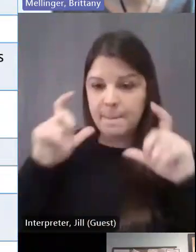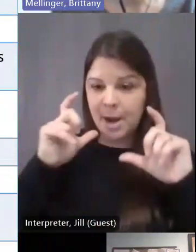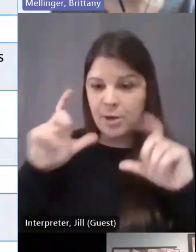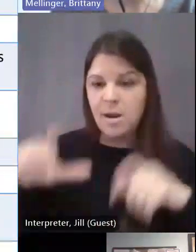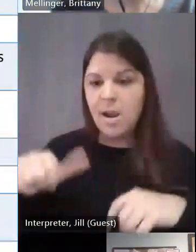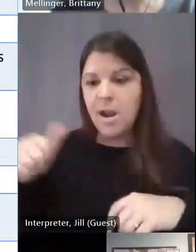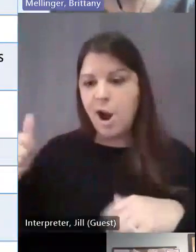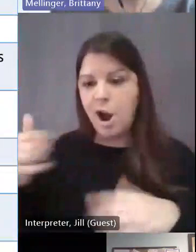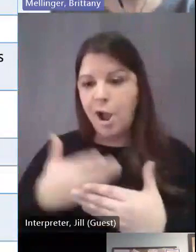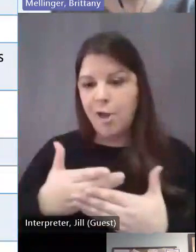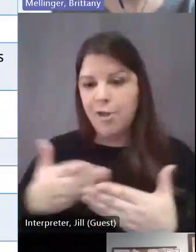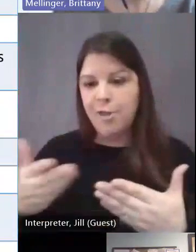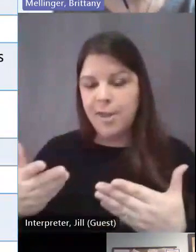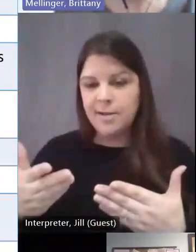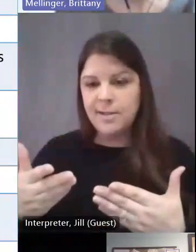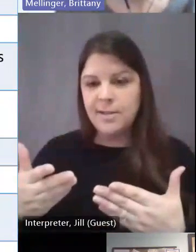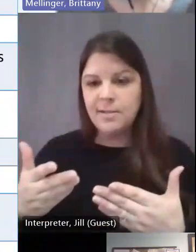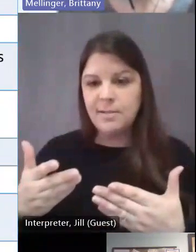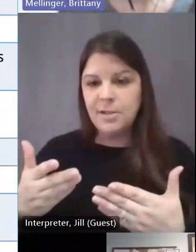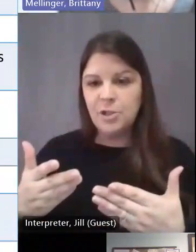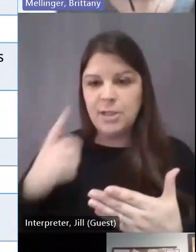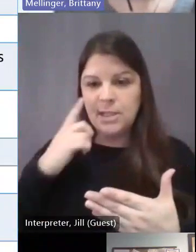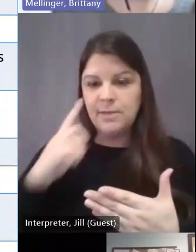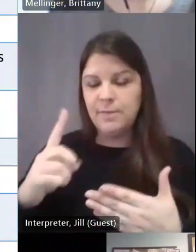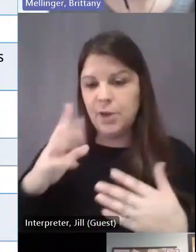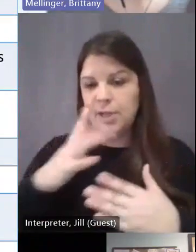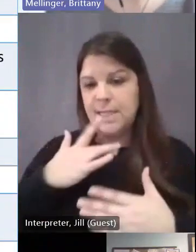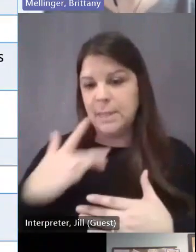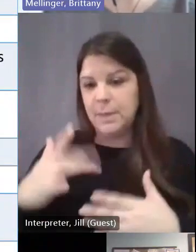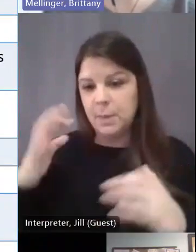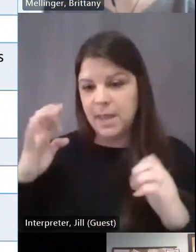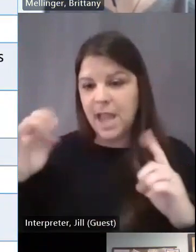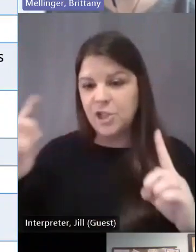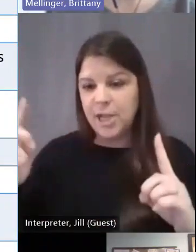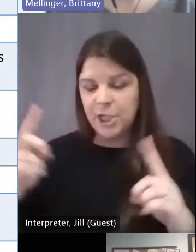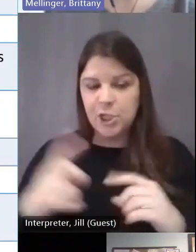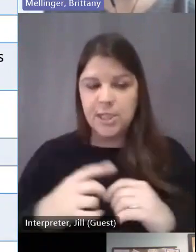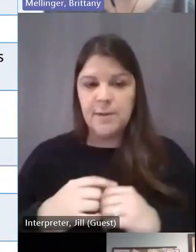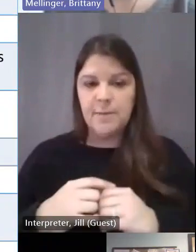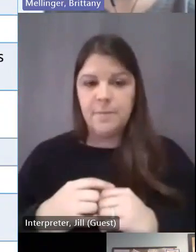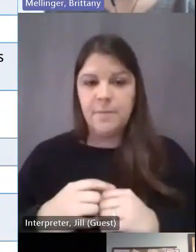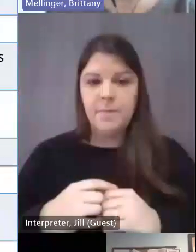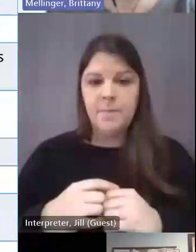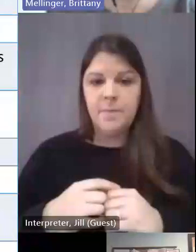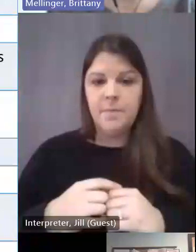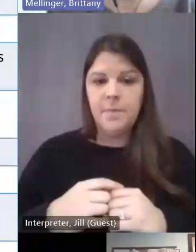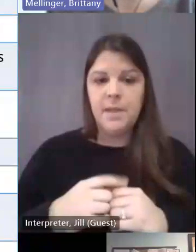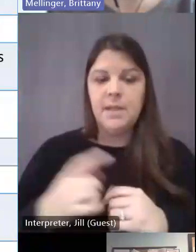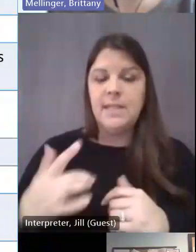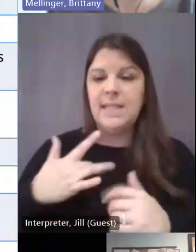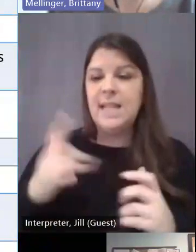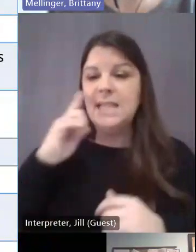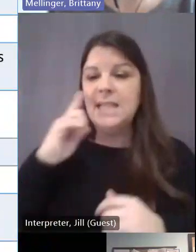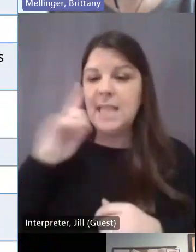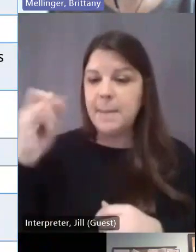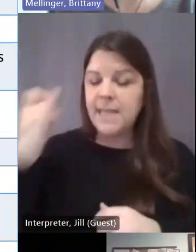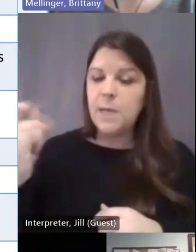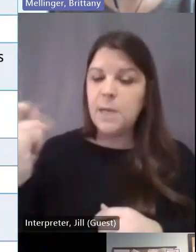subject areas, such as employment or education. This is similar to pain and suffering.